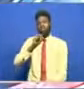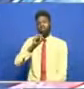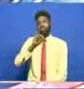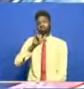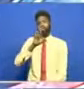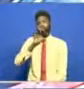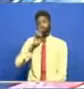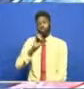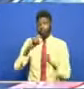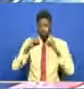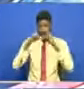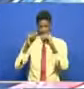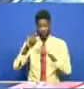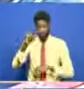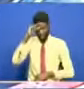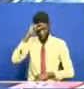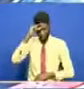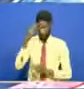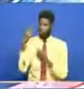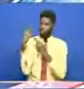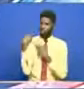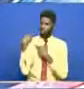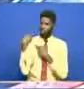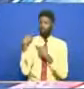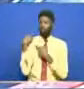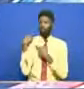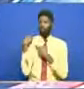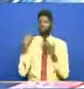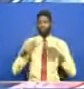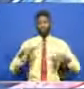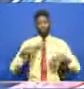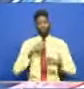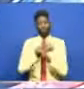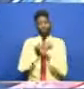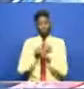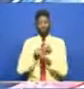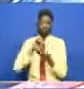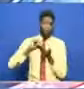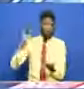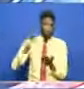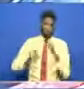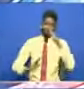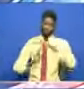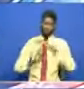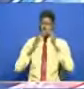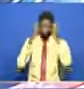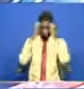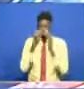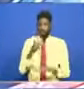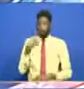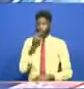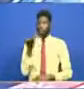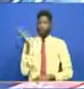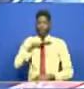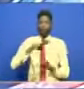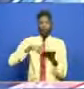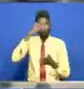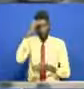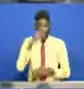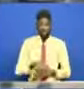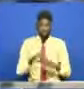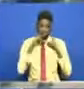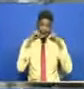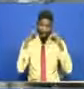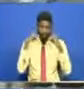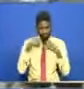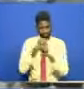government to protect its citizens and especially students who have resumed learning. Nyoro said the masks have been manufactured by